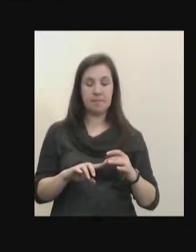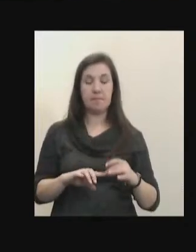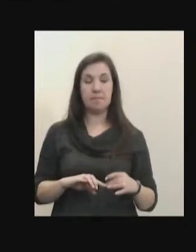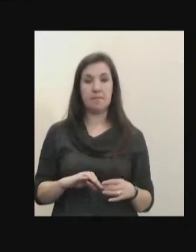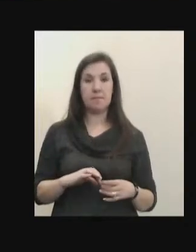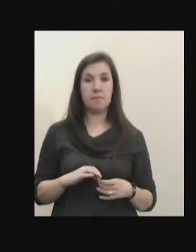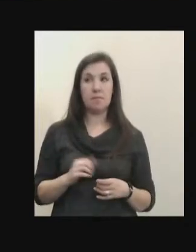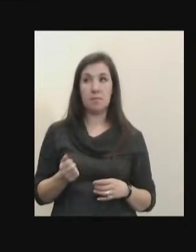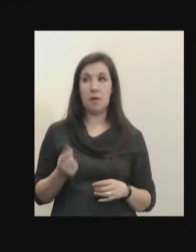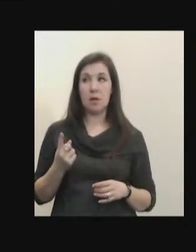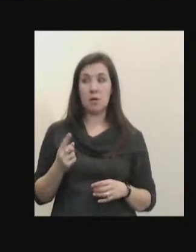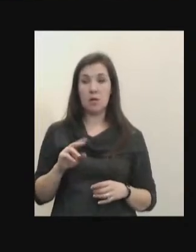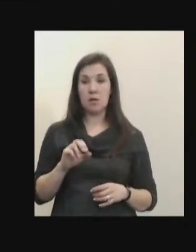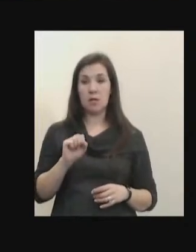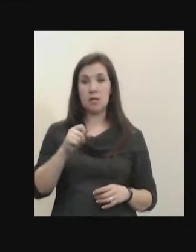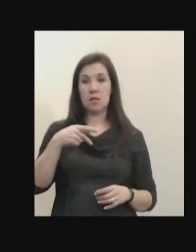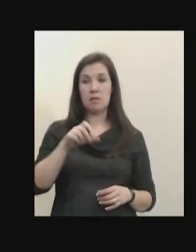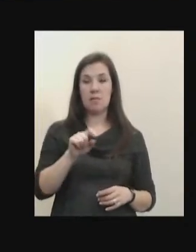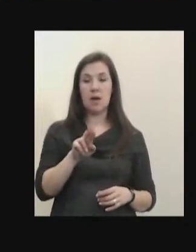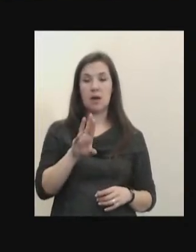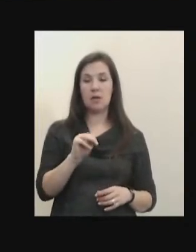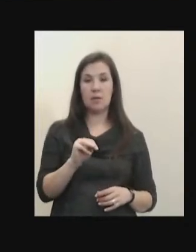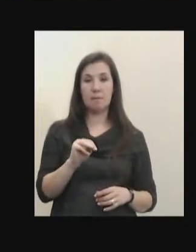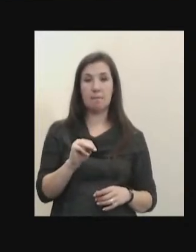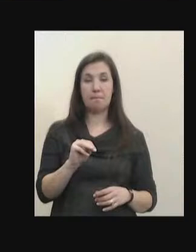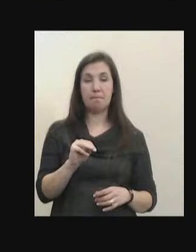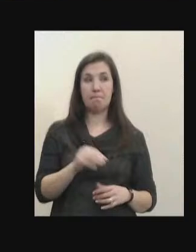Anybody on from Spectrum?